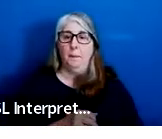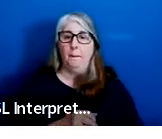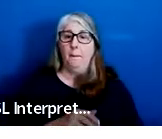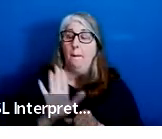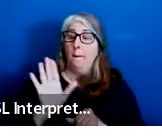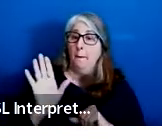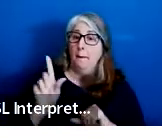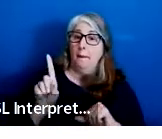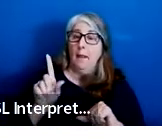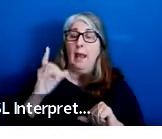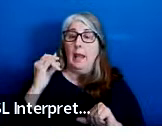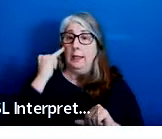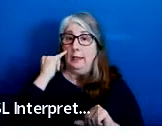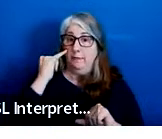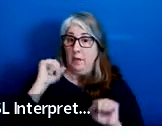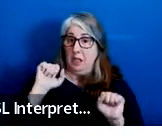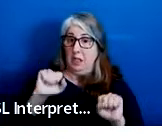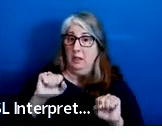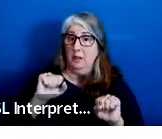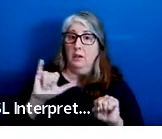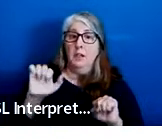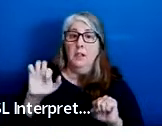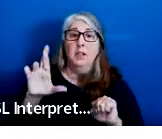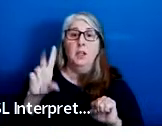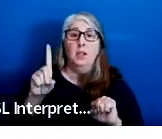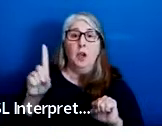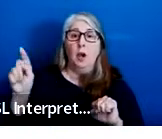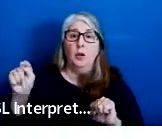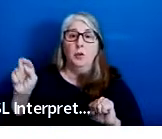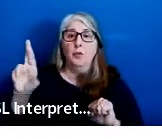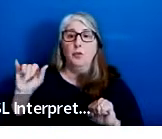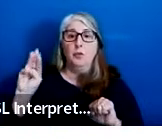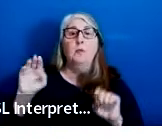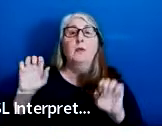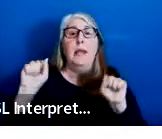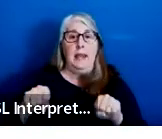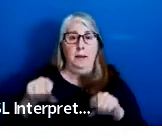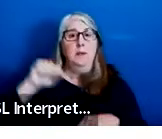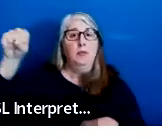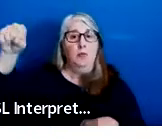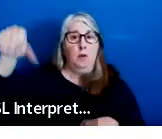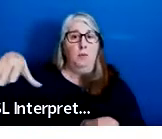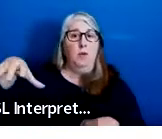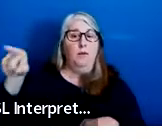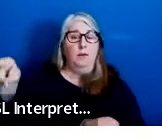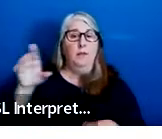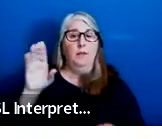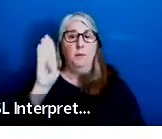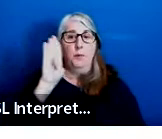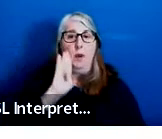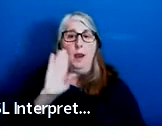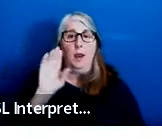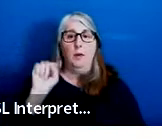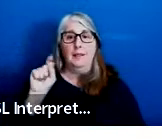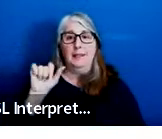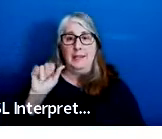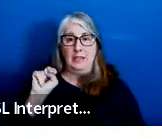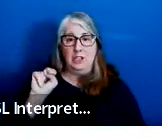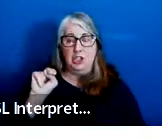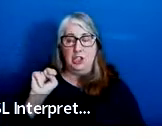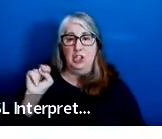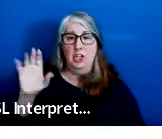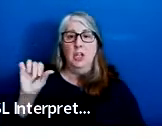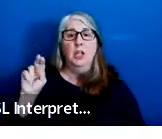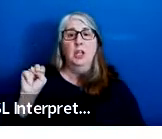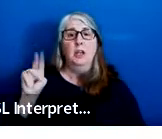may, the yard trim can be dropped off at the Brown Station Road Convenience Center, not at Lot